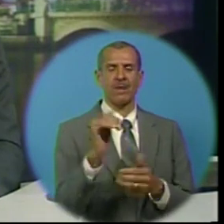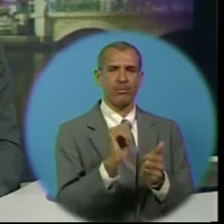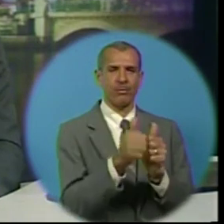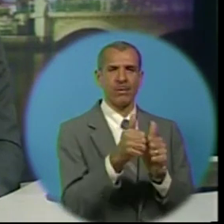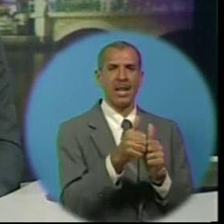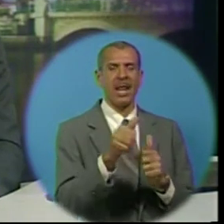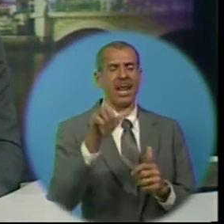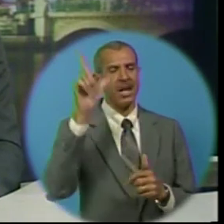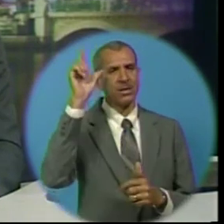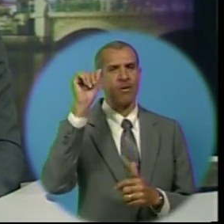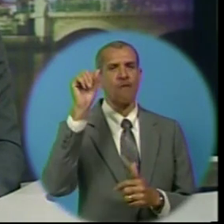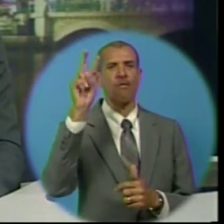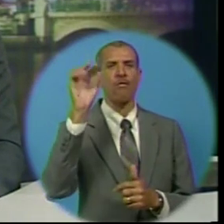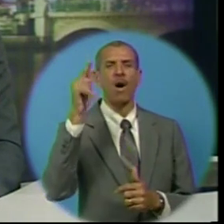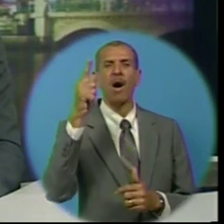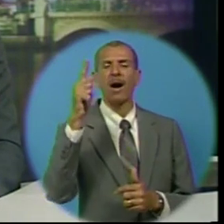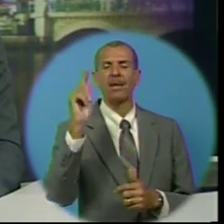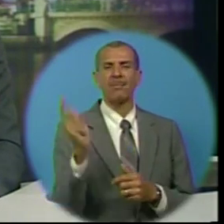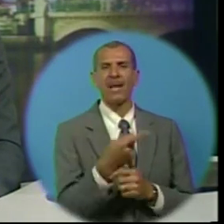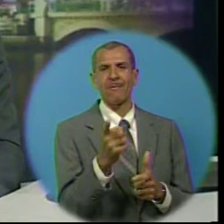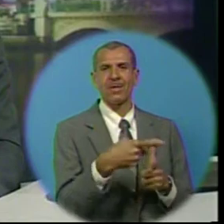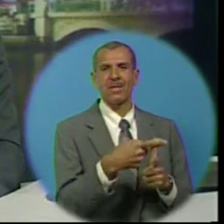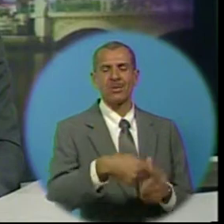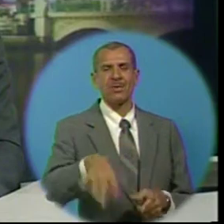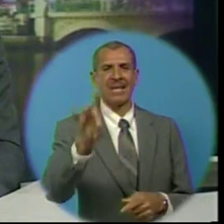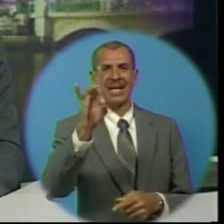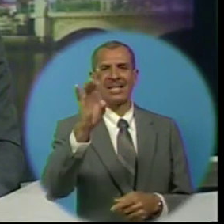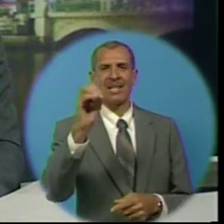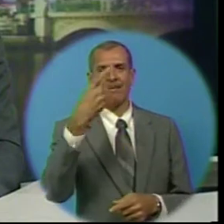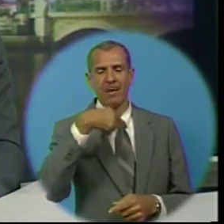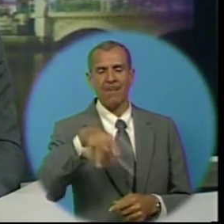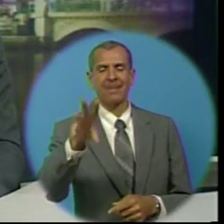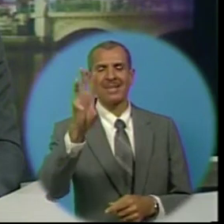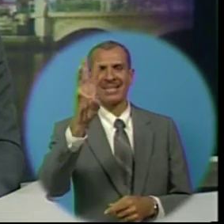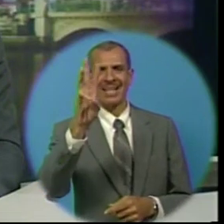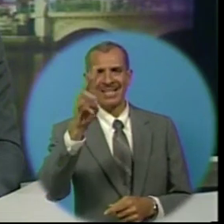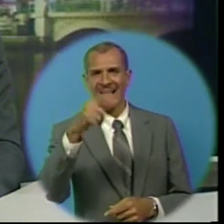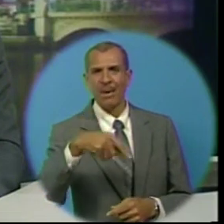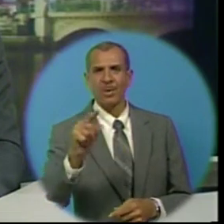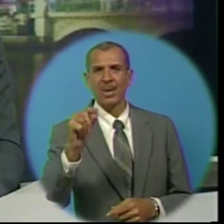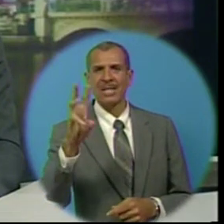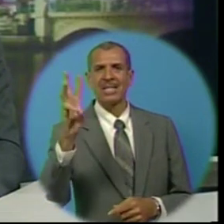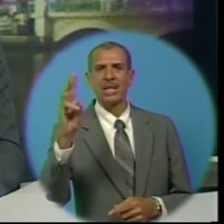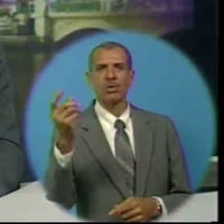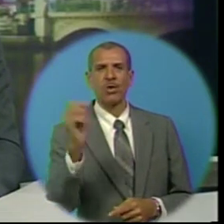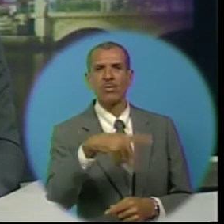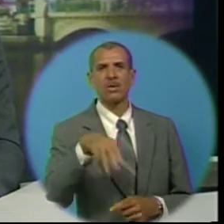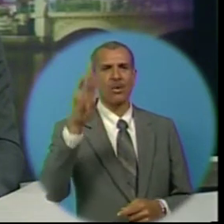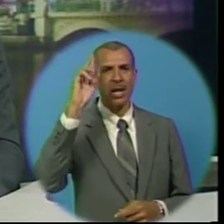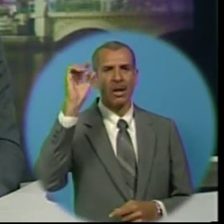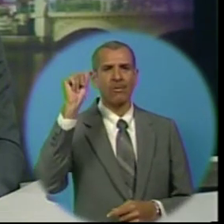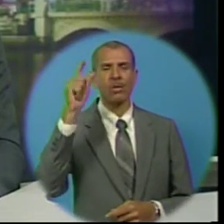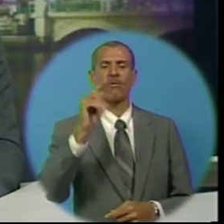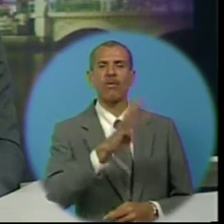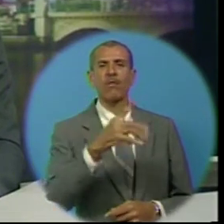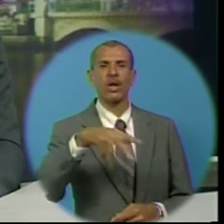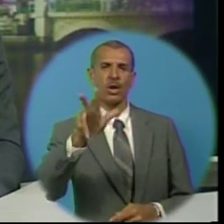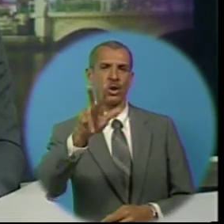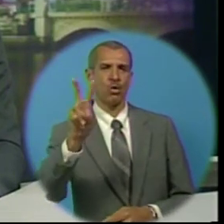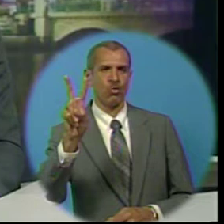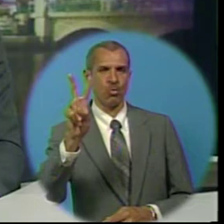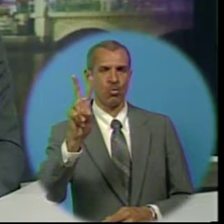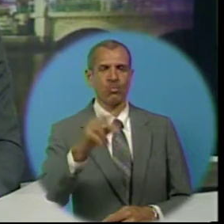Leicester Vaughan batted first and could only muster 80 for 6 from 26 overs, with Renako Belgrave taking 4 for